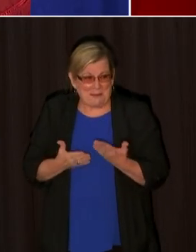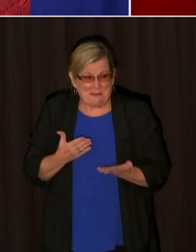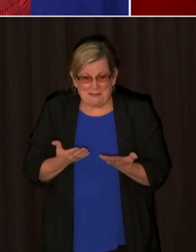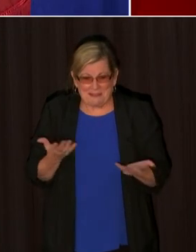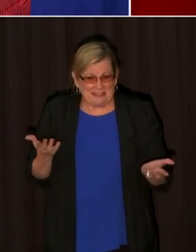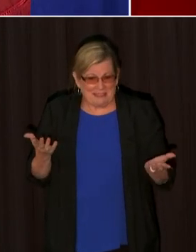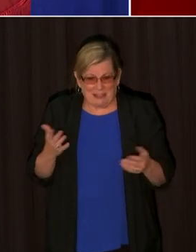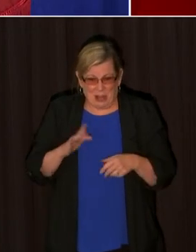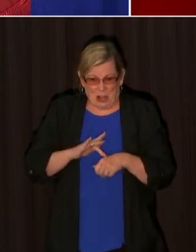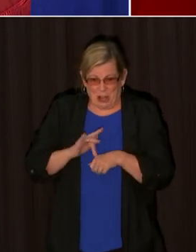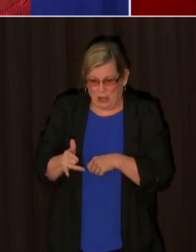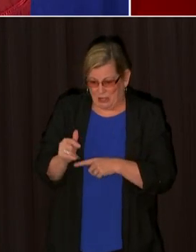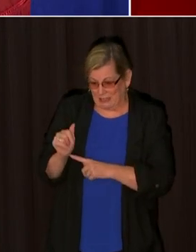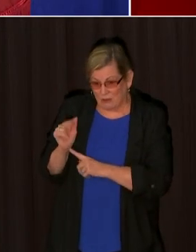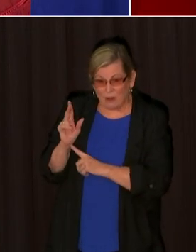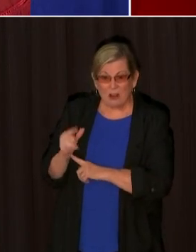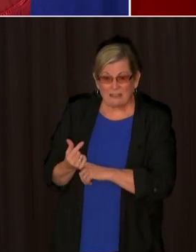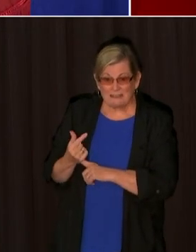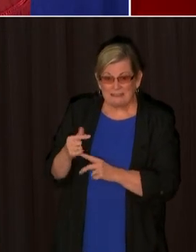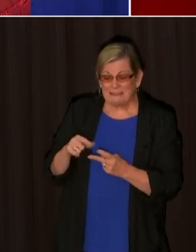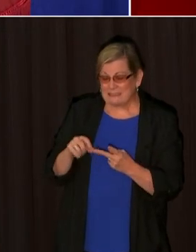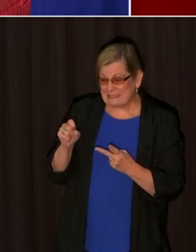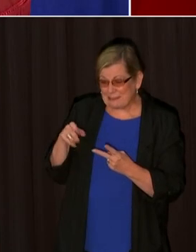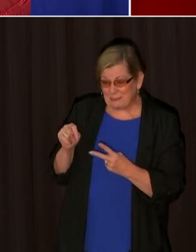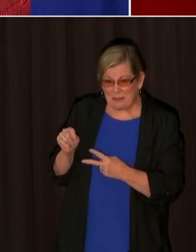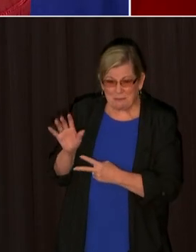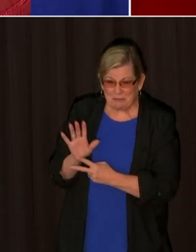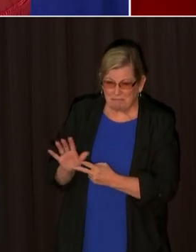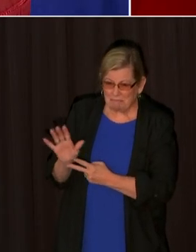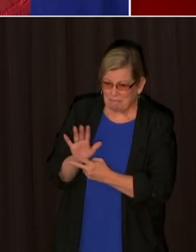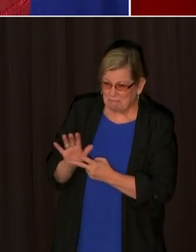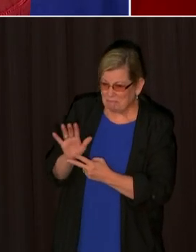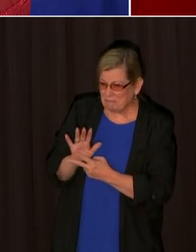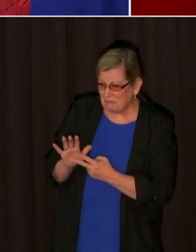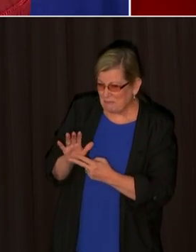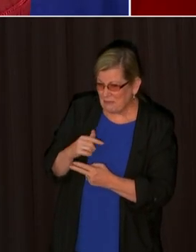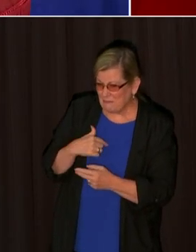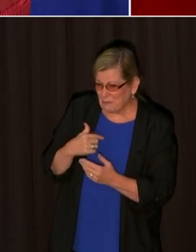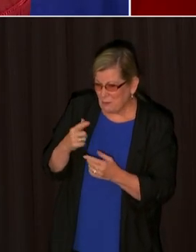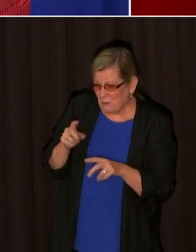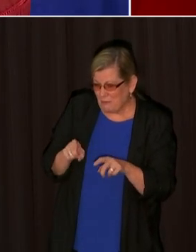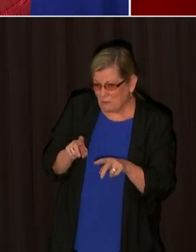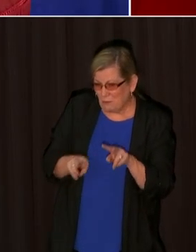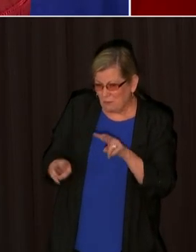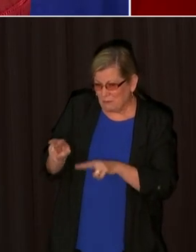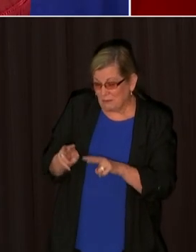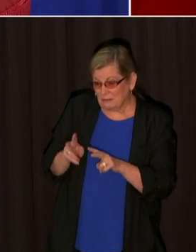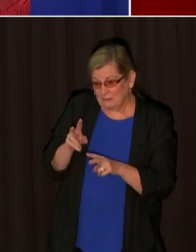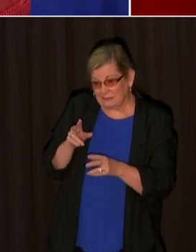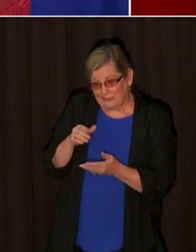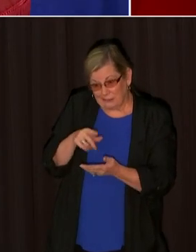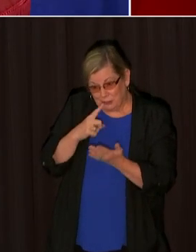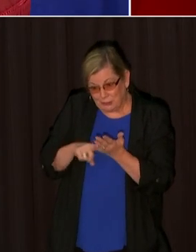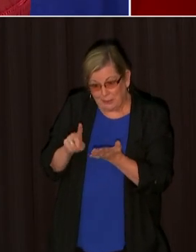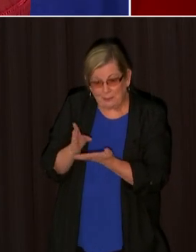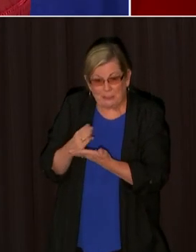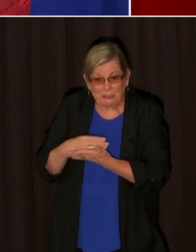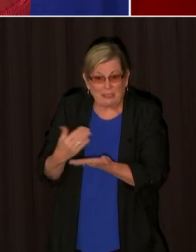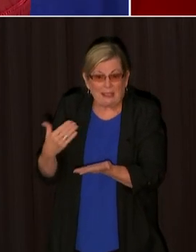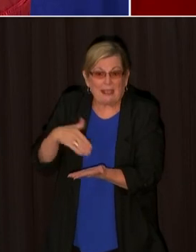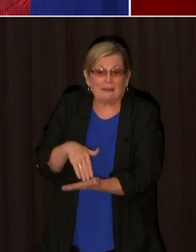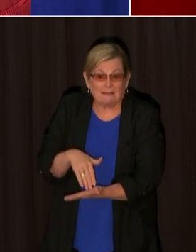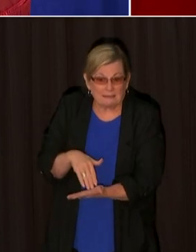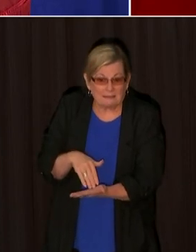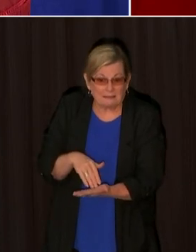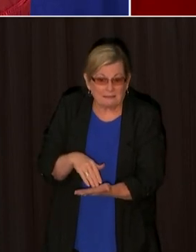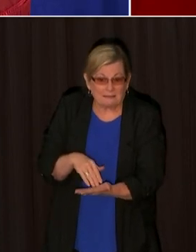or September, or maybe by next year, we might have to revisit this budget because our revenues dive